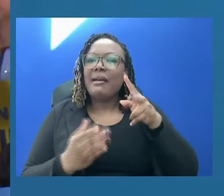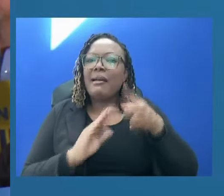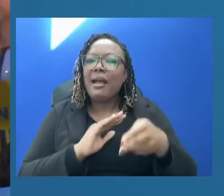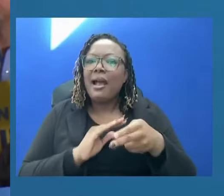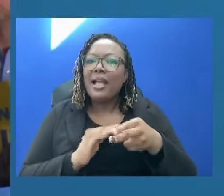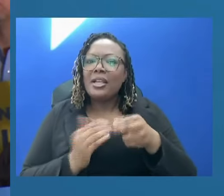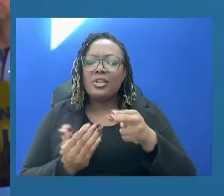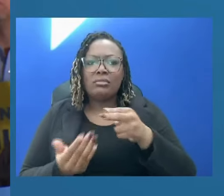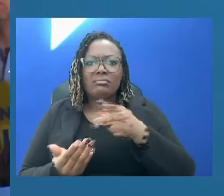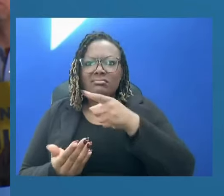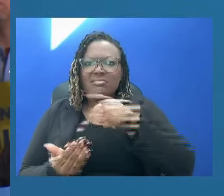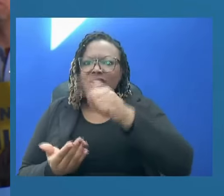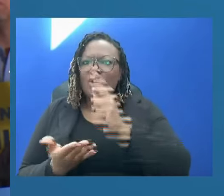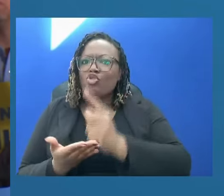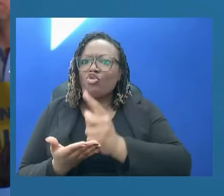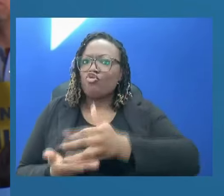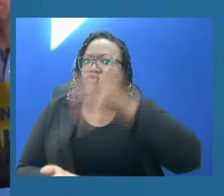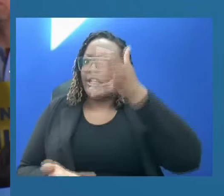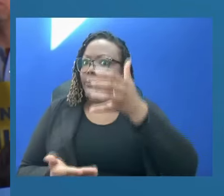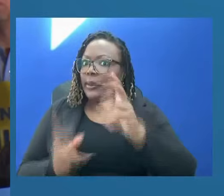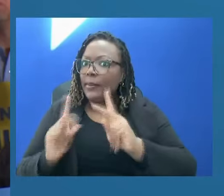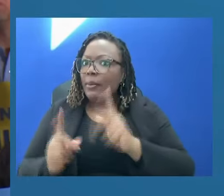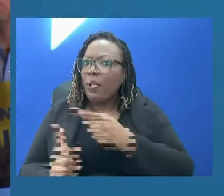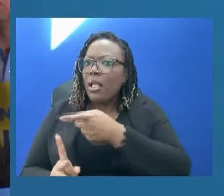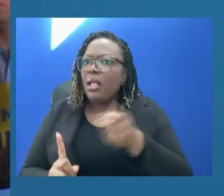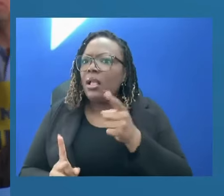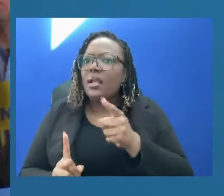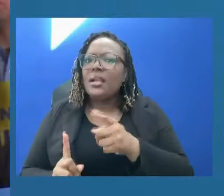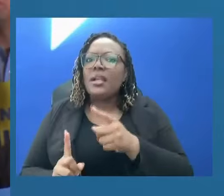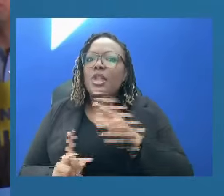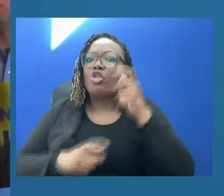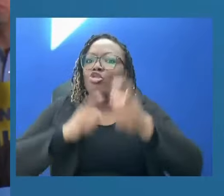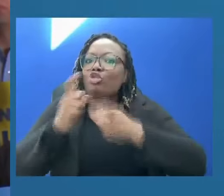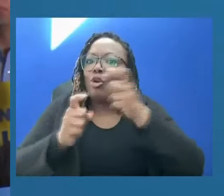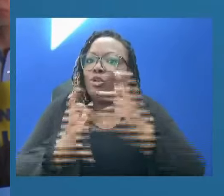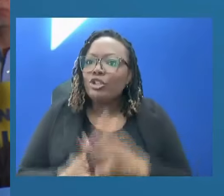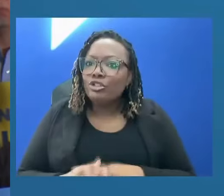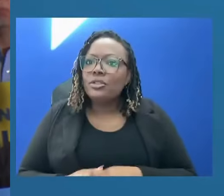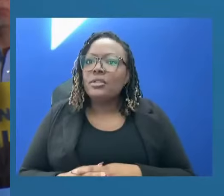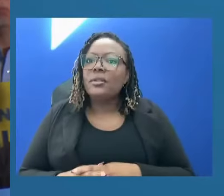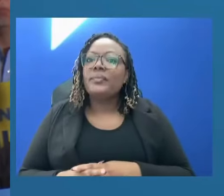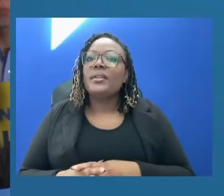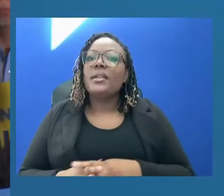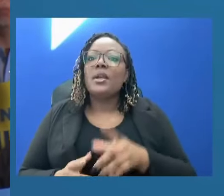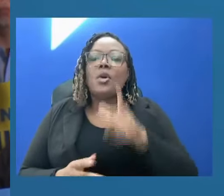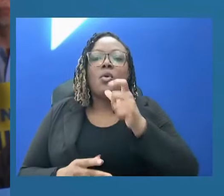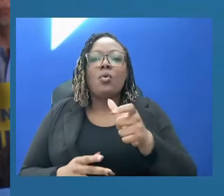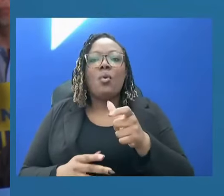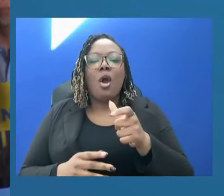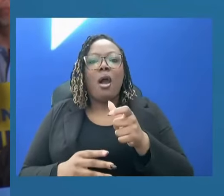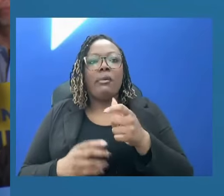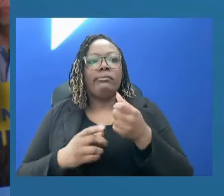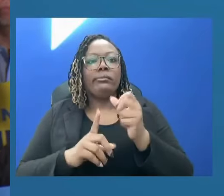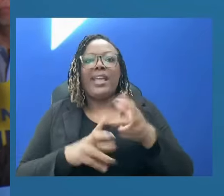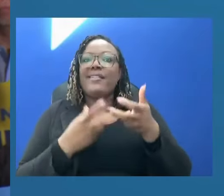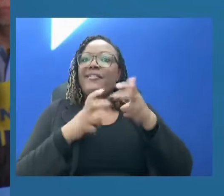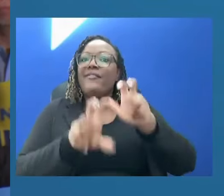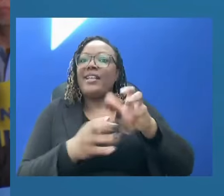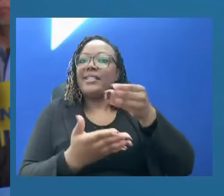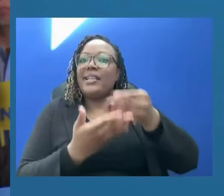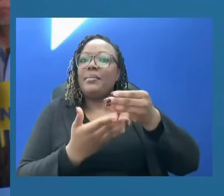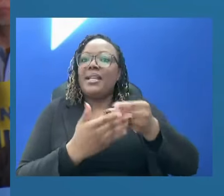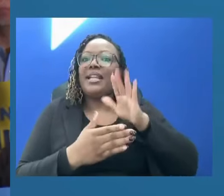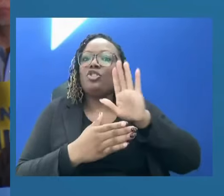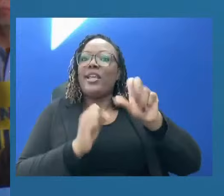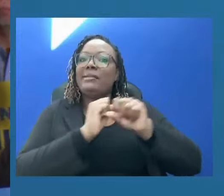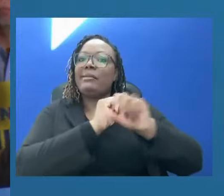the very rich, the donors that are injecting money into his